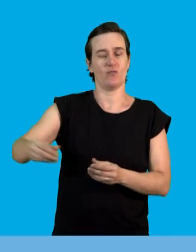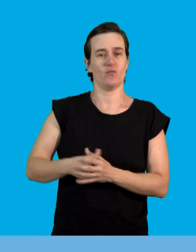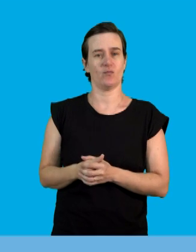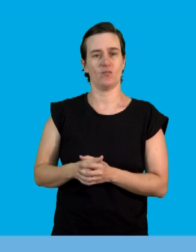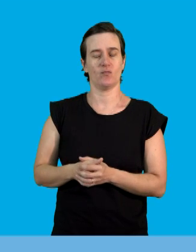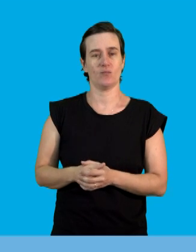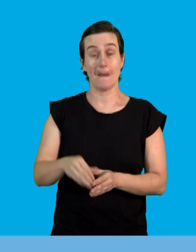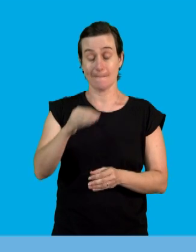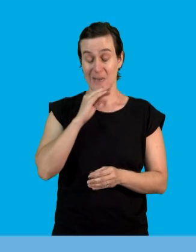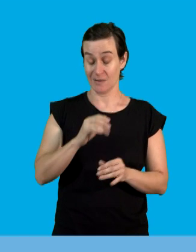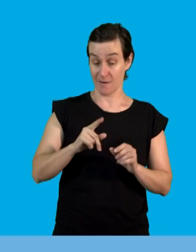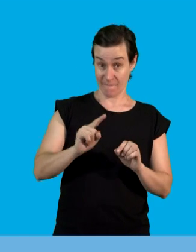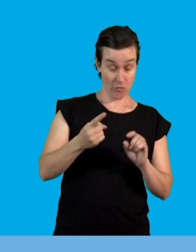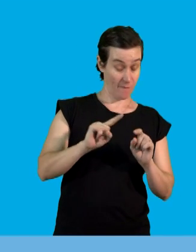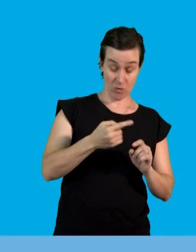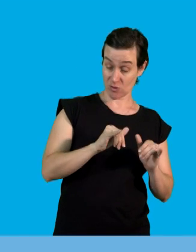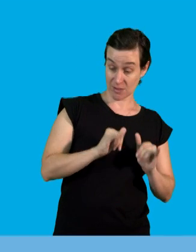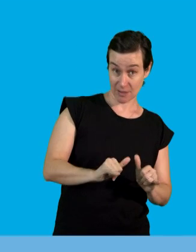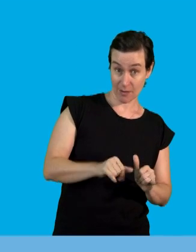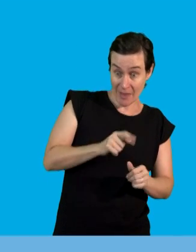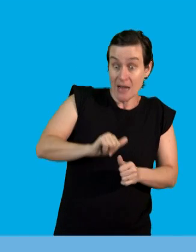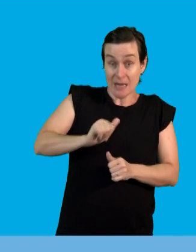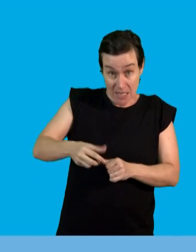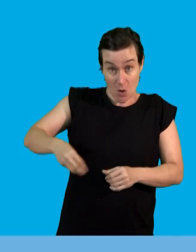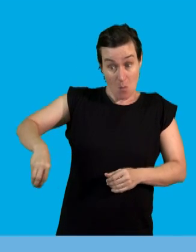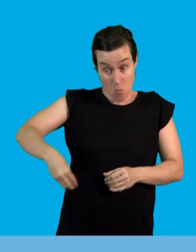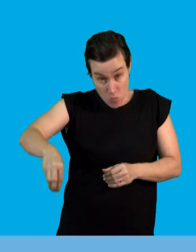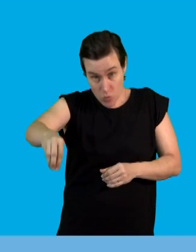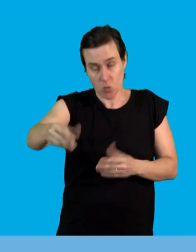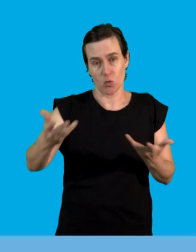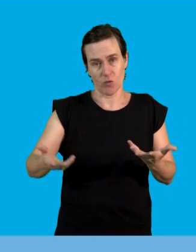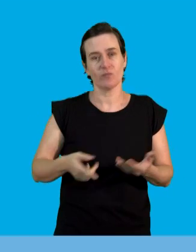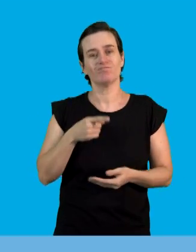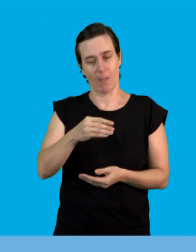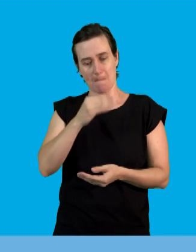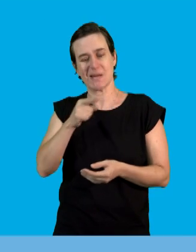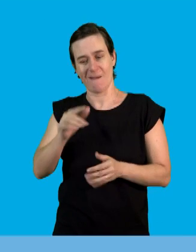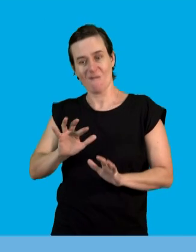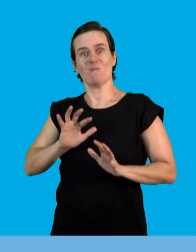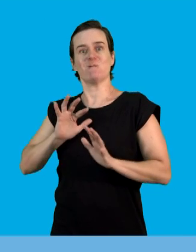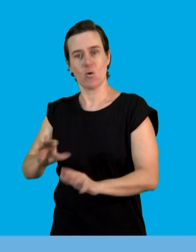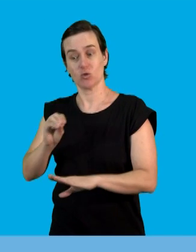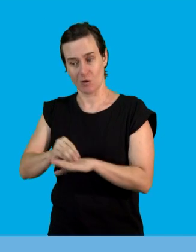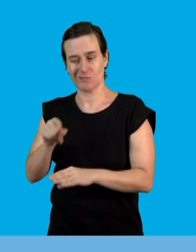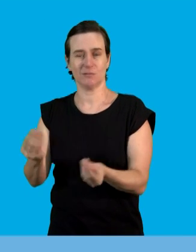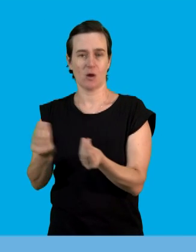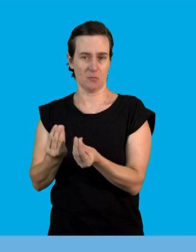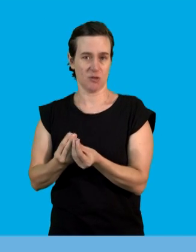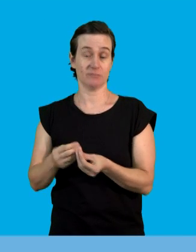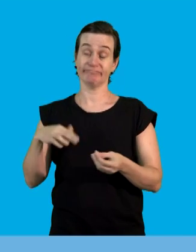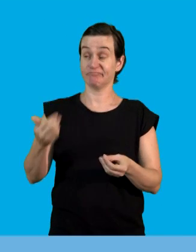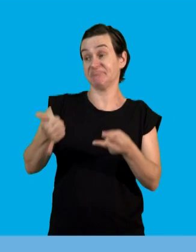if it moves from being stationary to now starting to move, then a force was